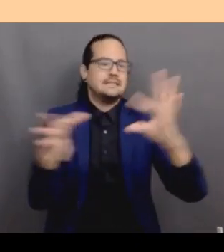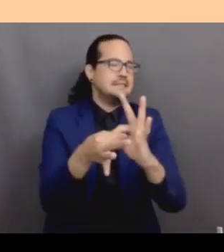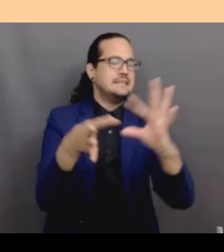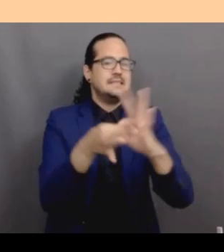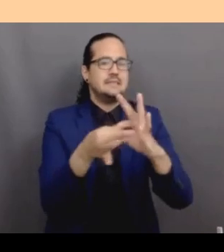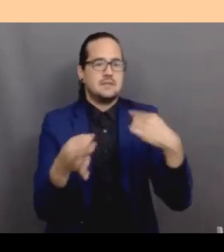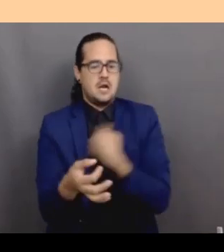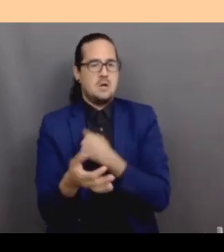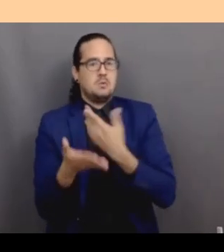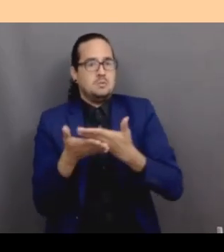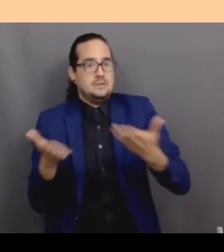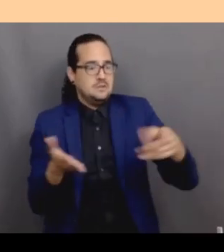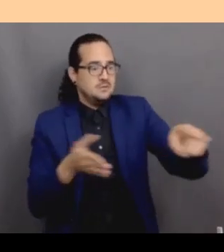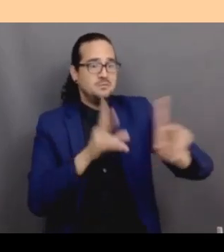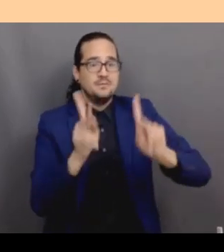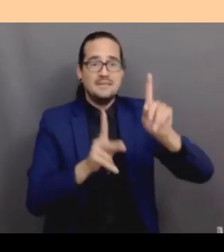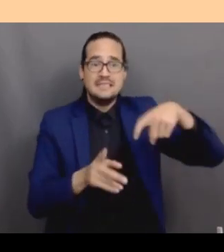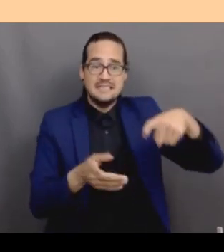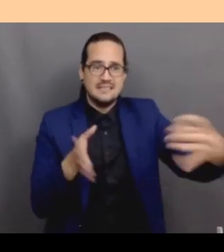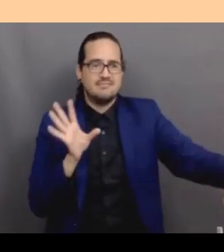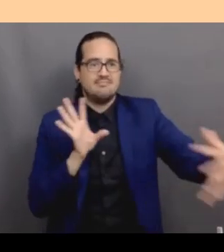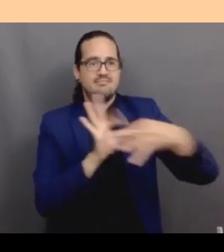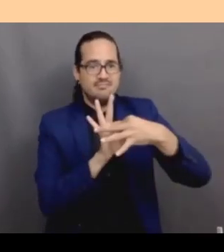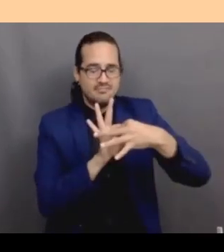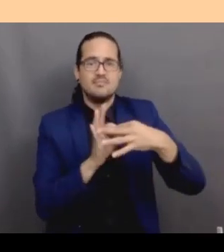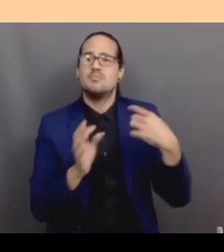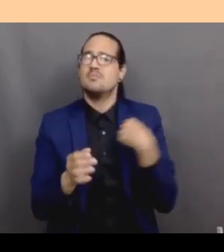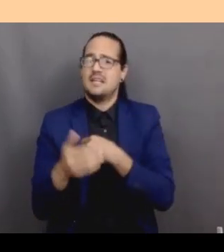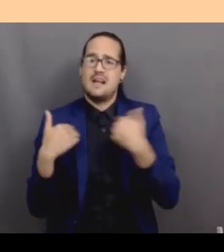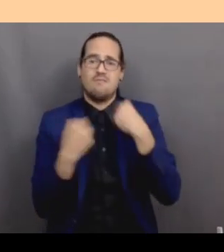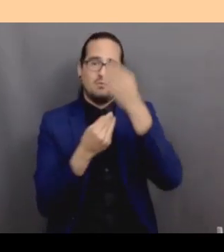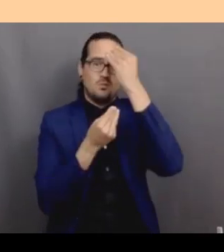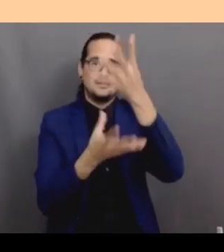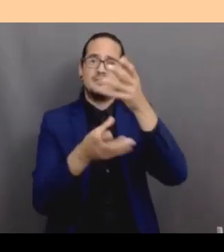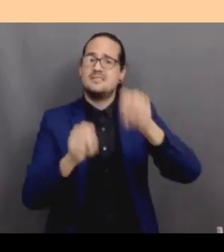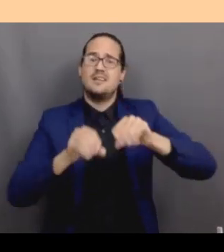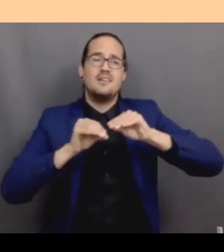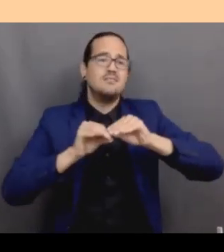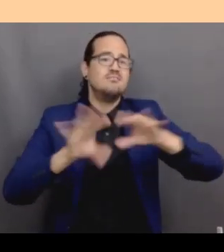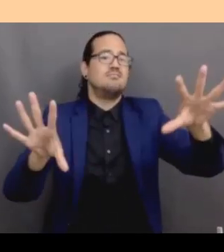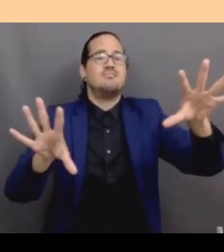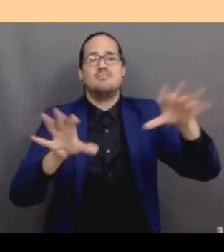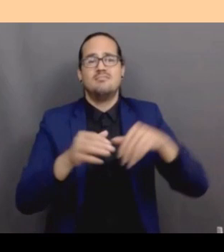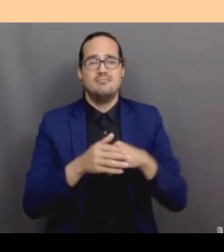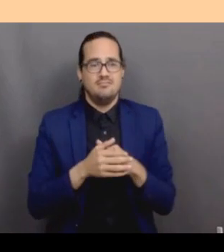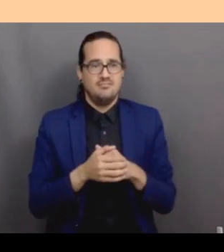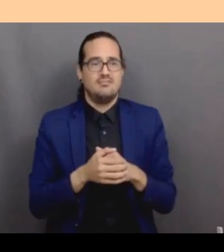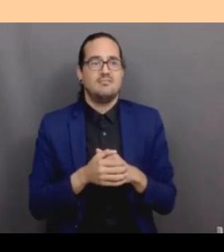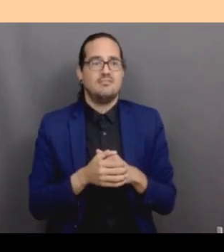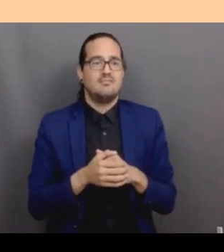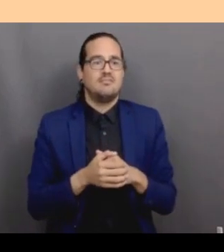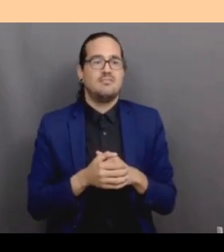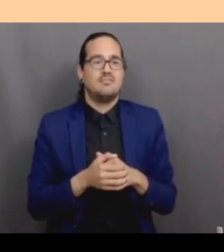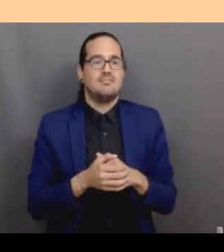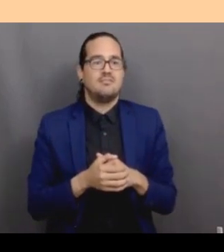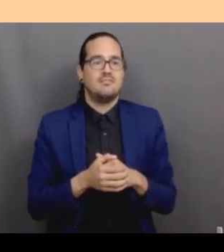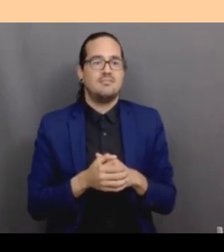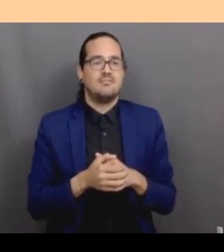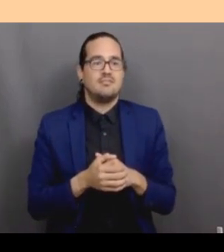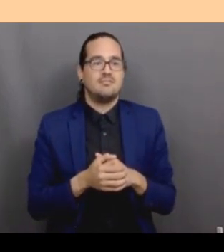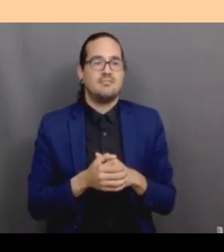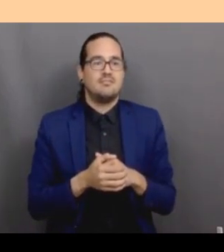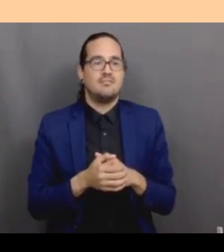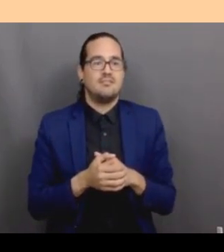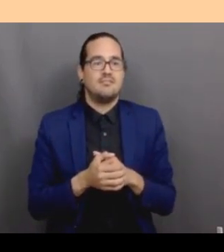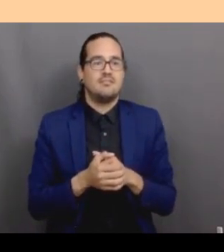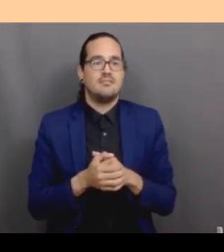the information is getting out there. And certainly working even just with the media in terms of